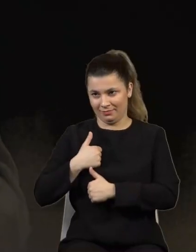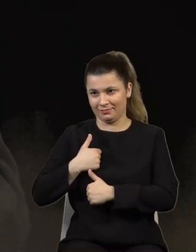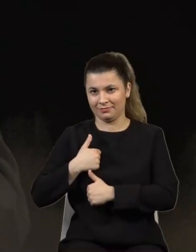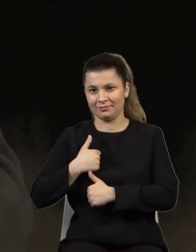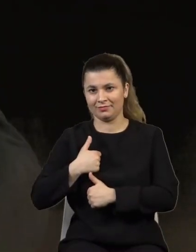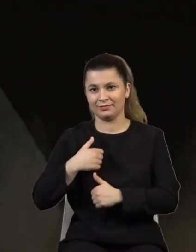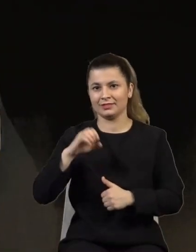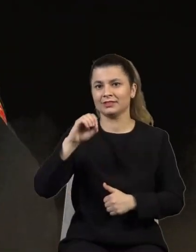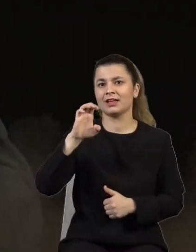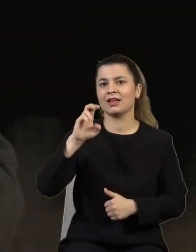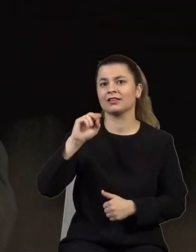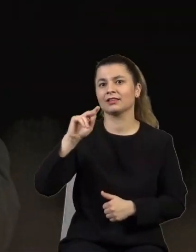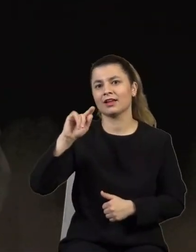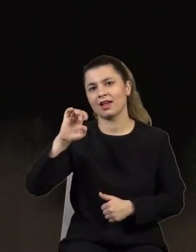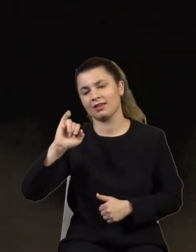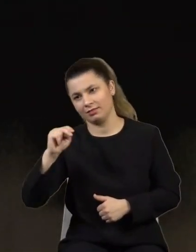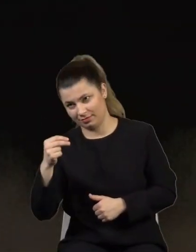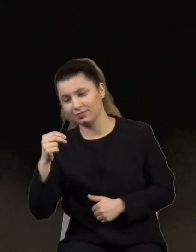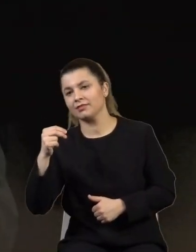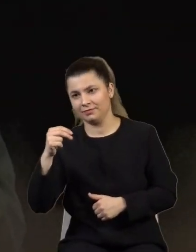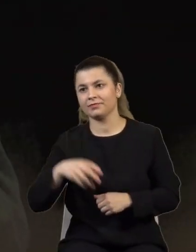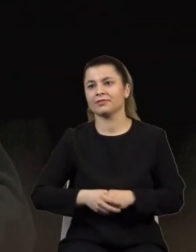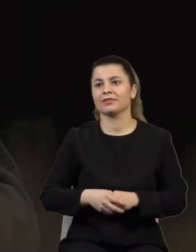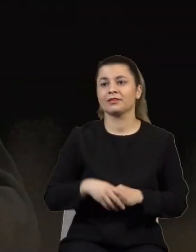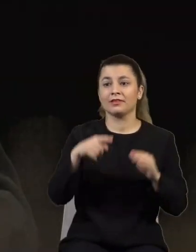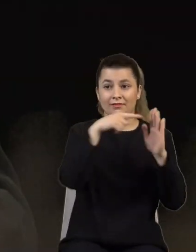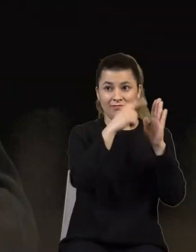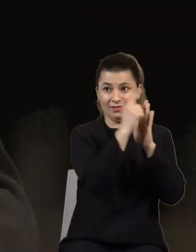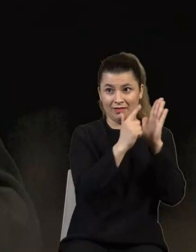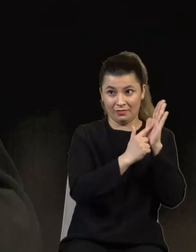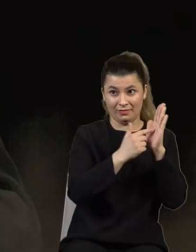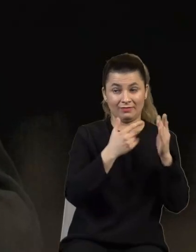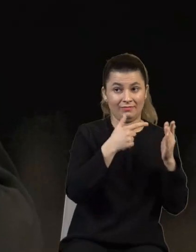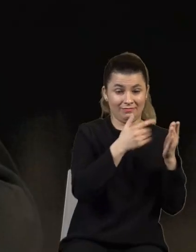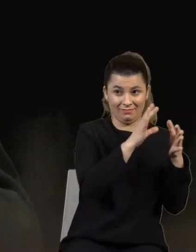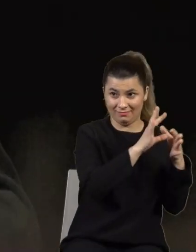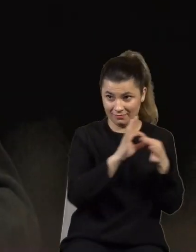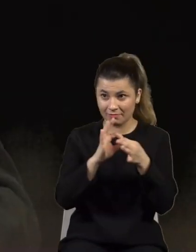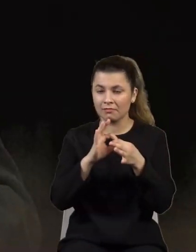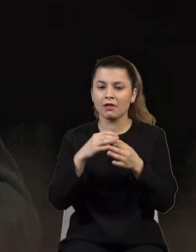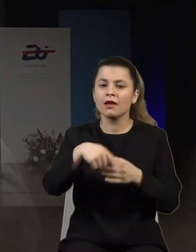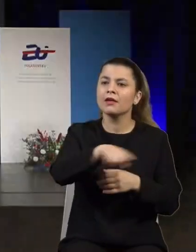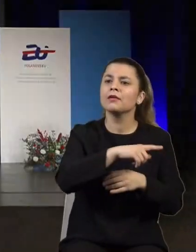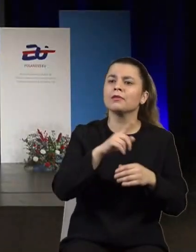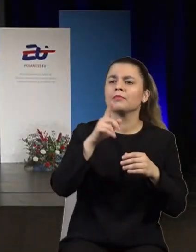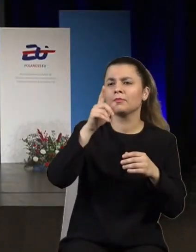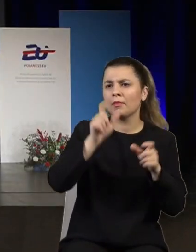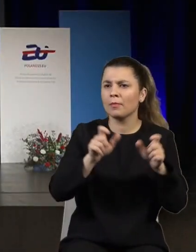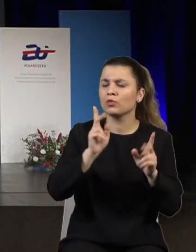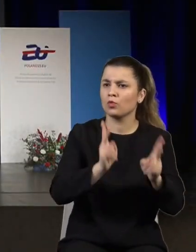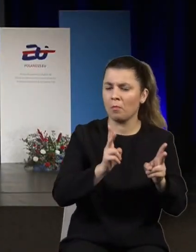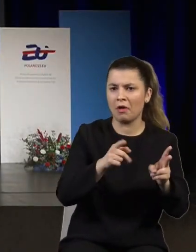civilian mobility, except for the military. And that hampers flexibility for the military when it comes